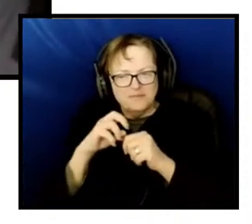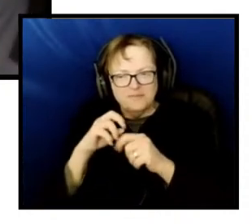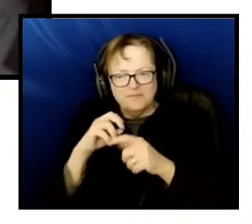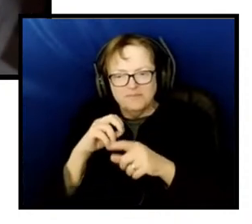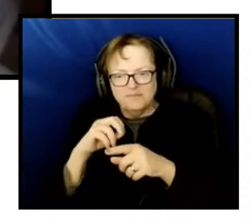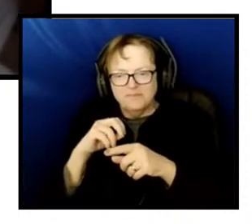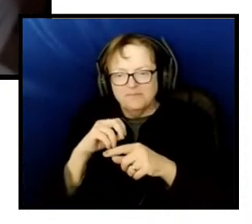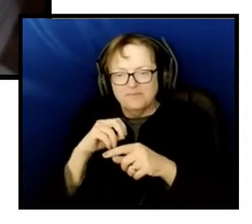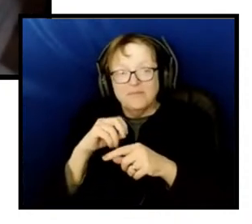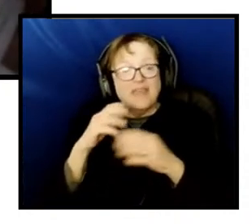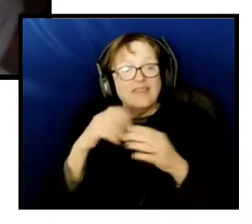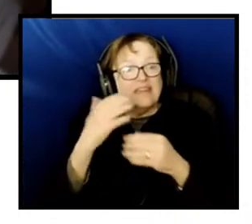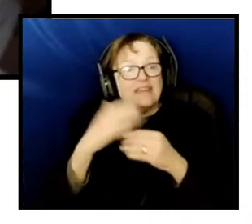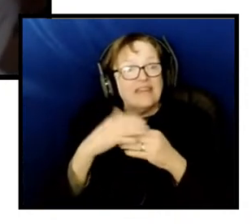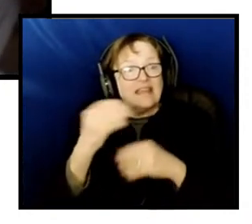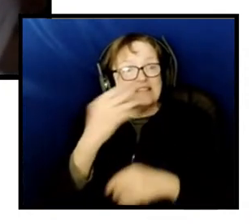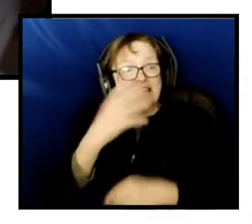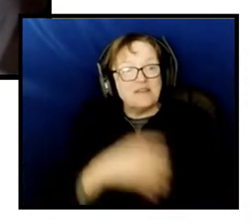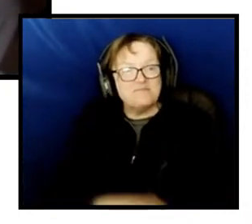the next slide, please?